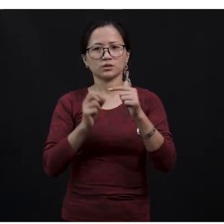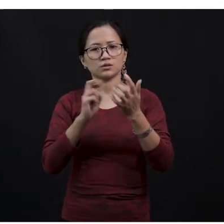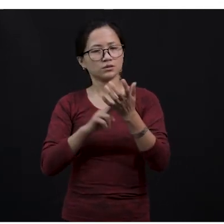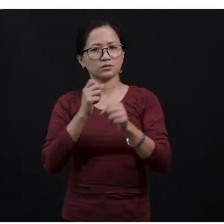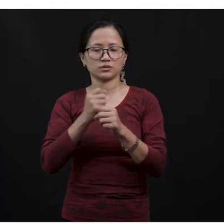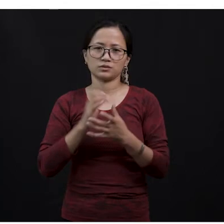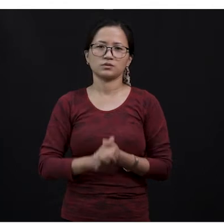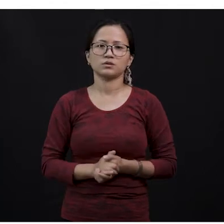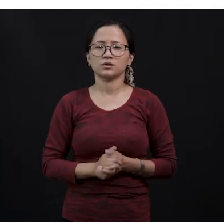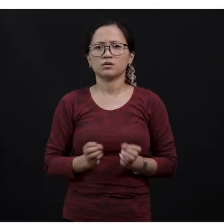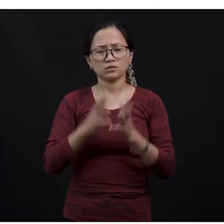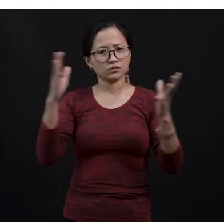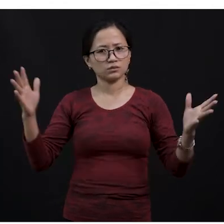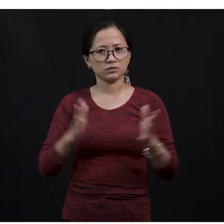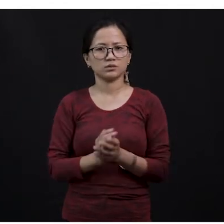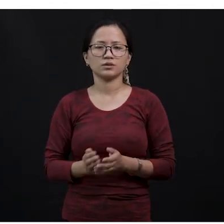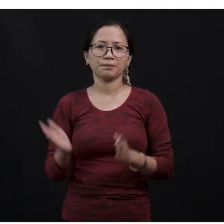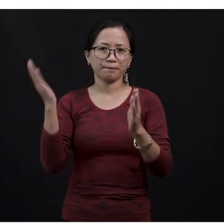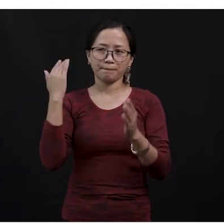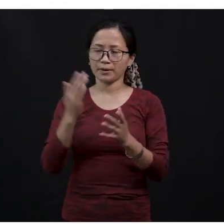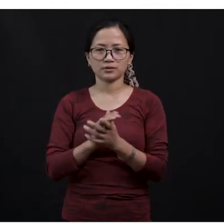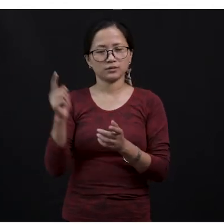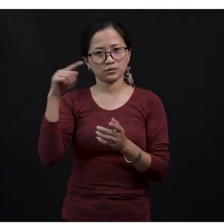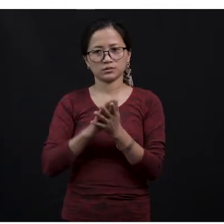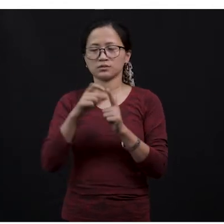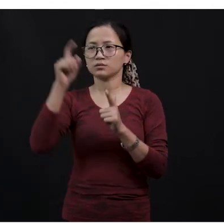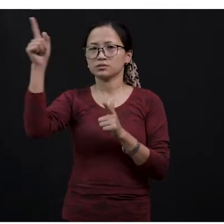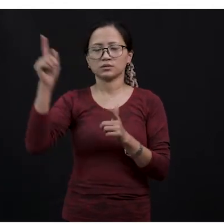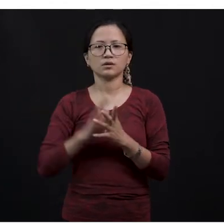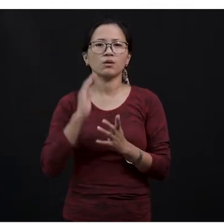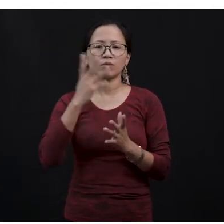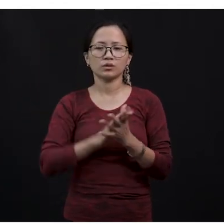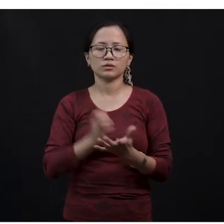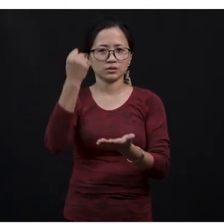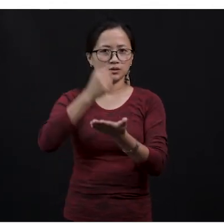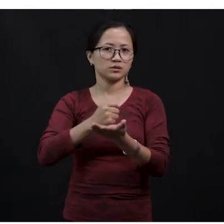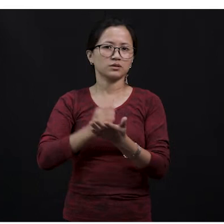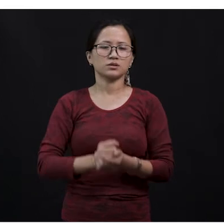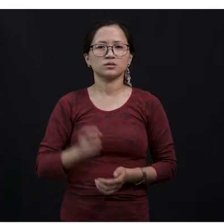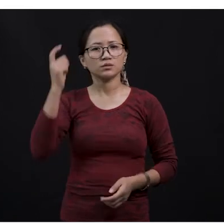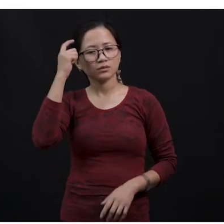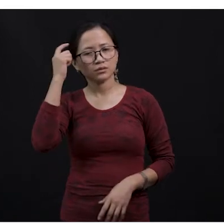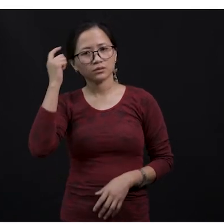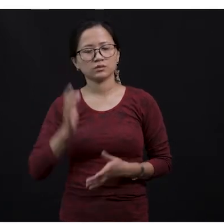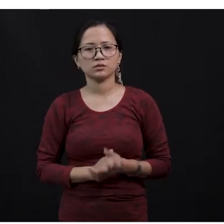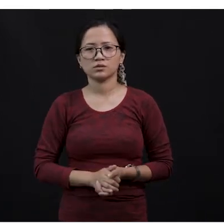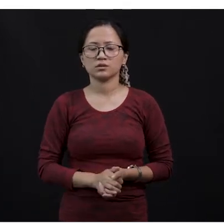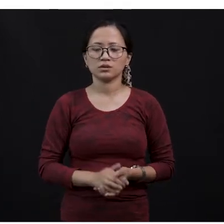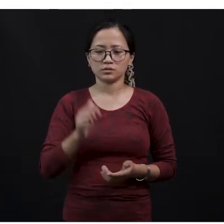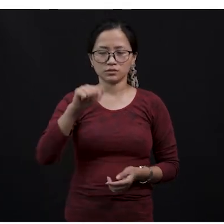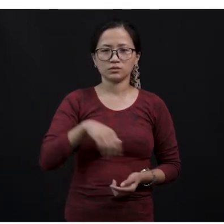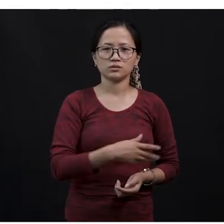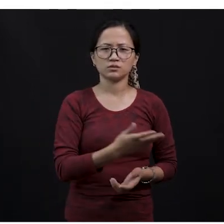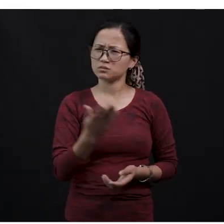of invasion from the Mongols back in Delhi. And that is when he decided and he thought that this